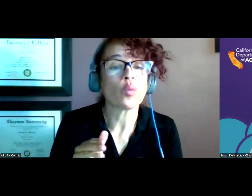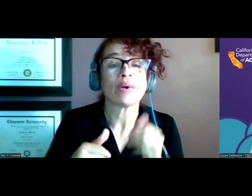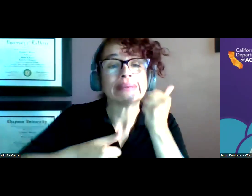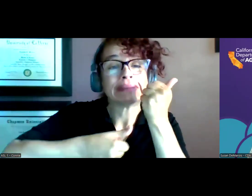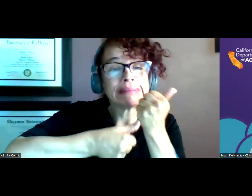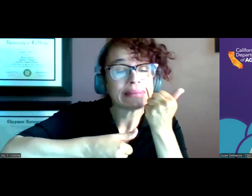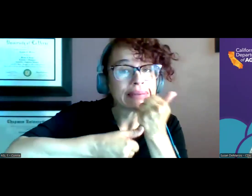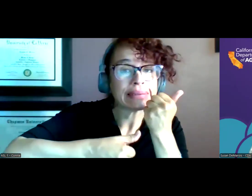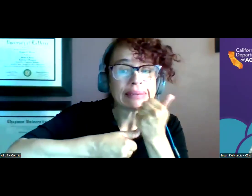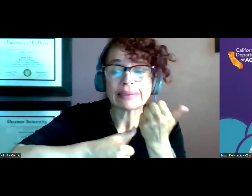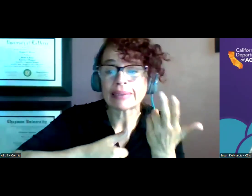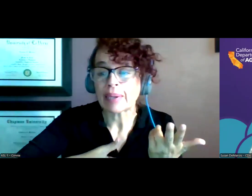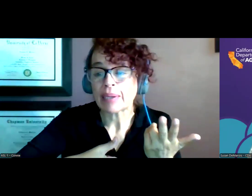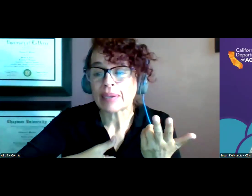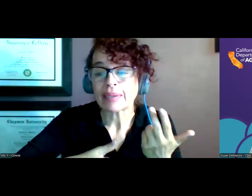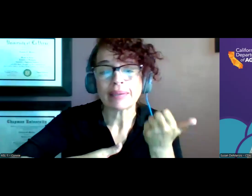assistance,